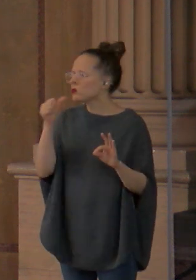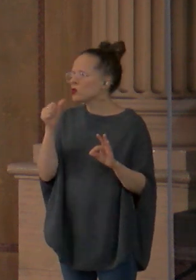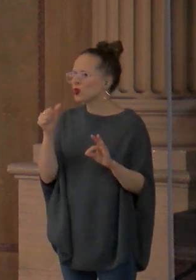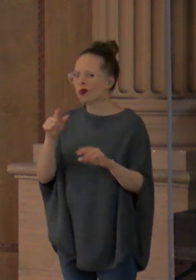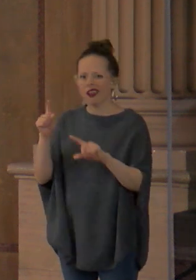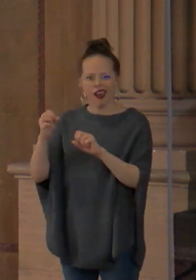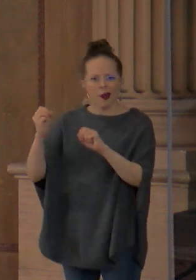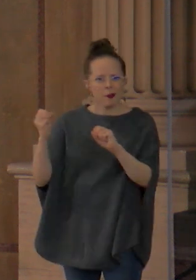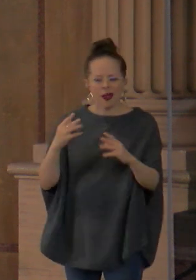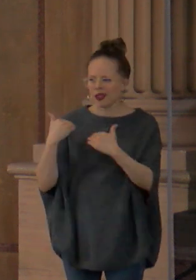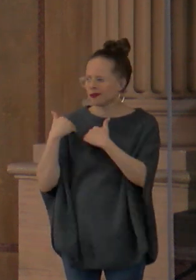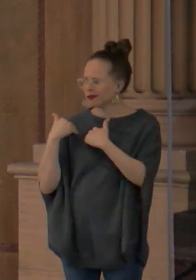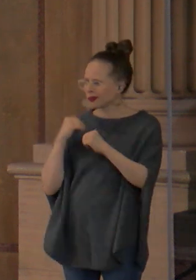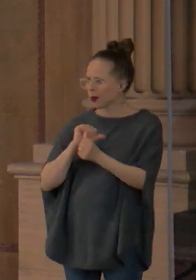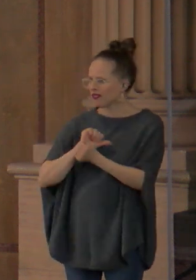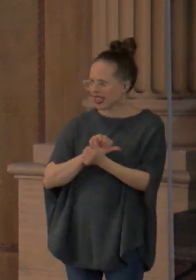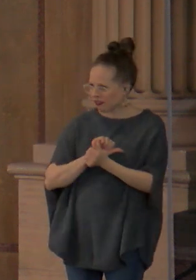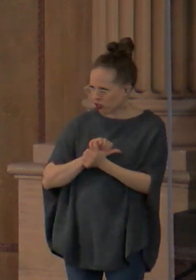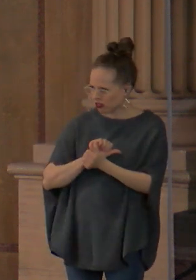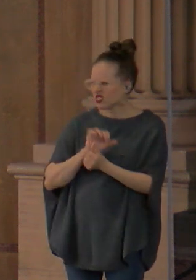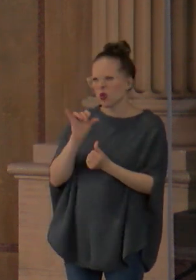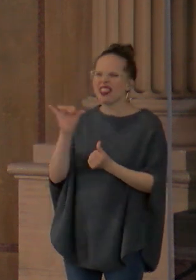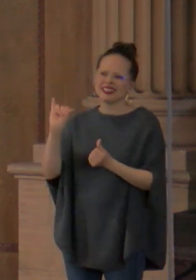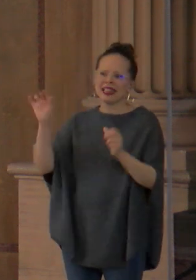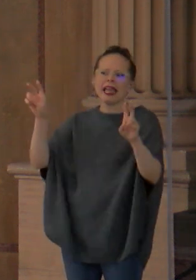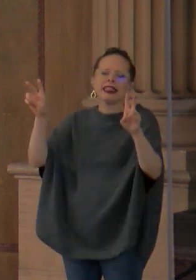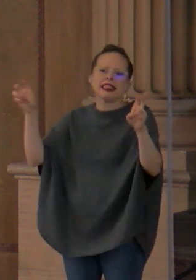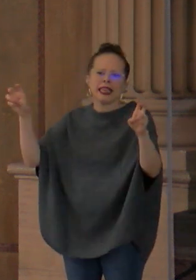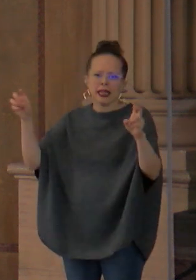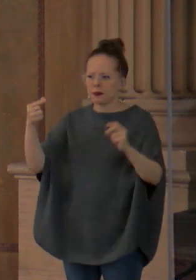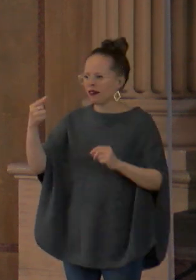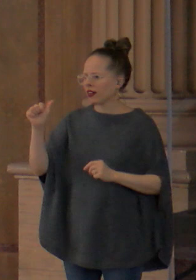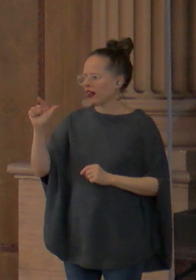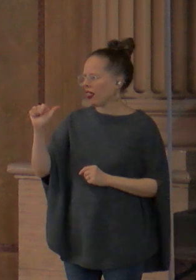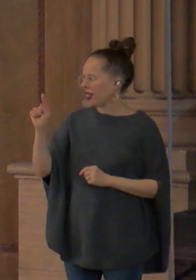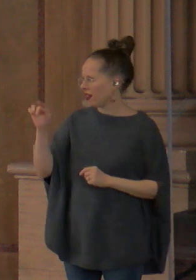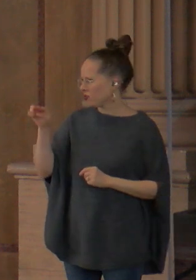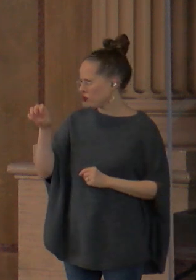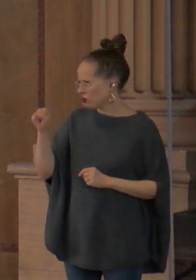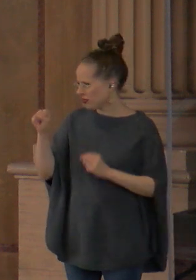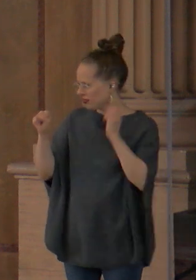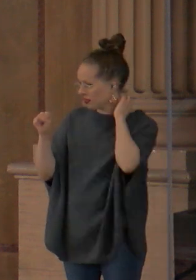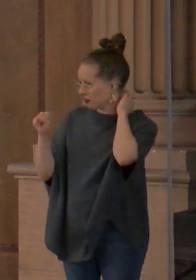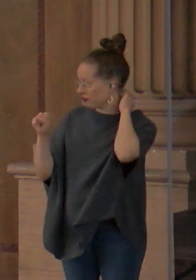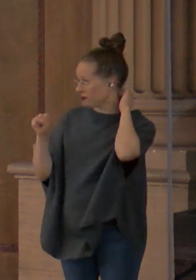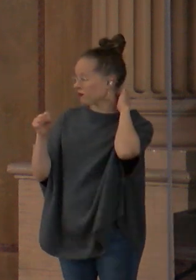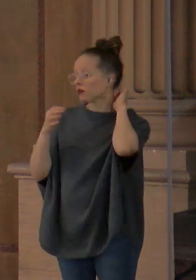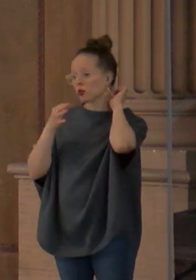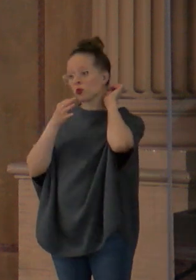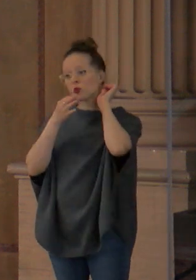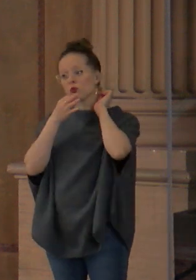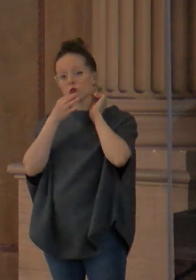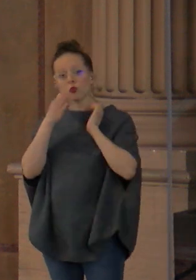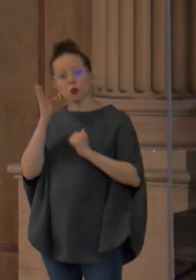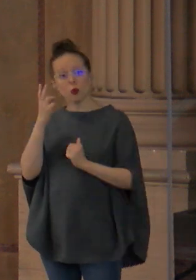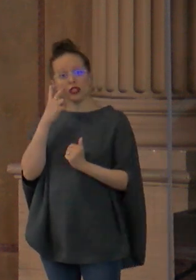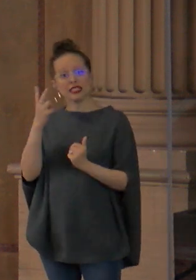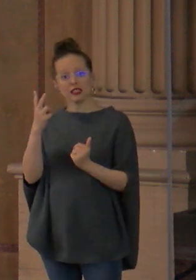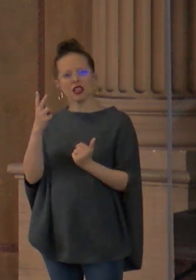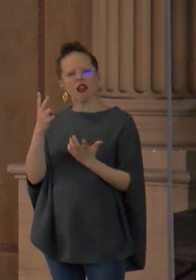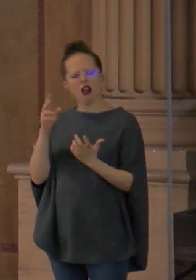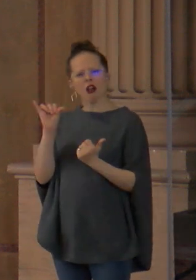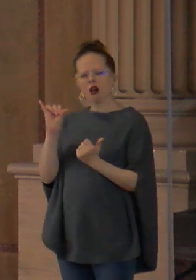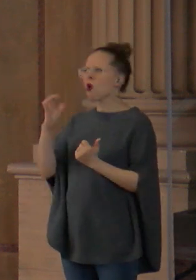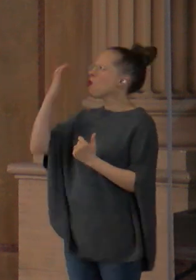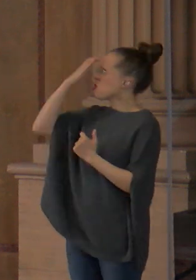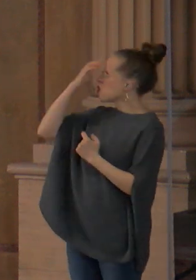that verse might be the theme verse in the entire book of Galatians. And starting in a couple weeks, we'll start to see how knowing Jesus gives us freedom